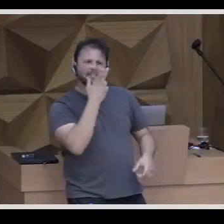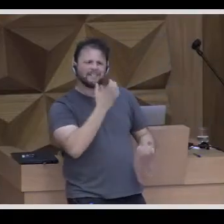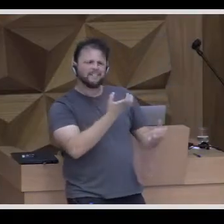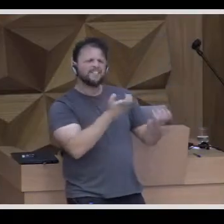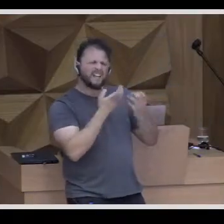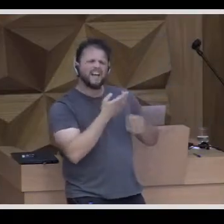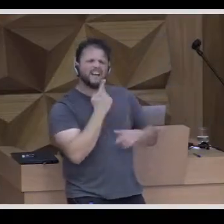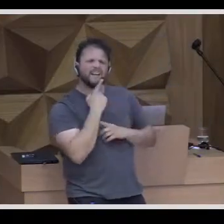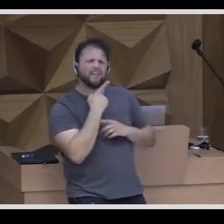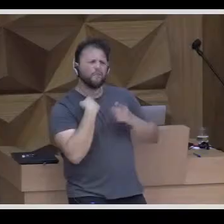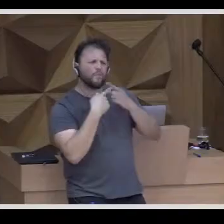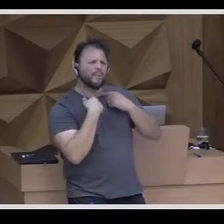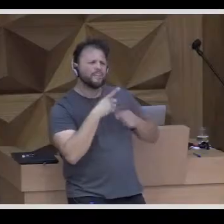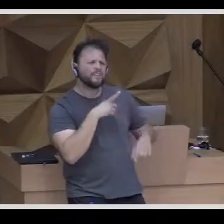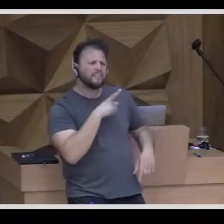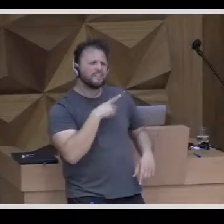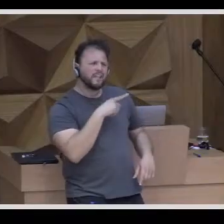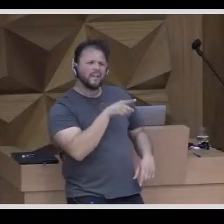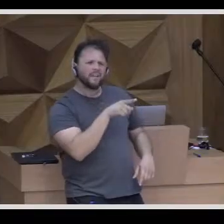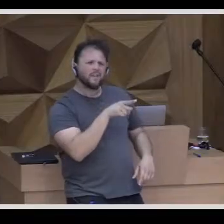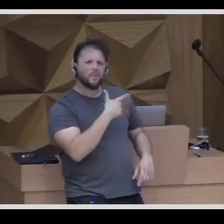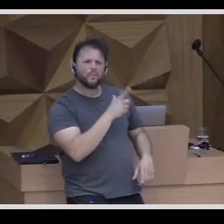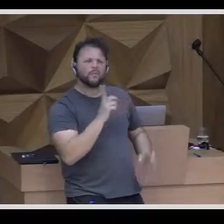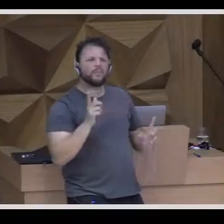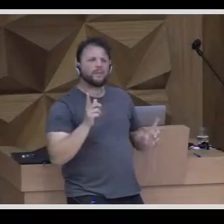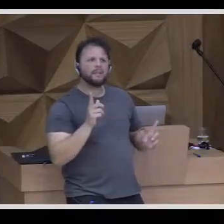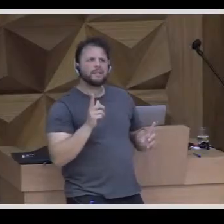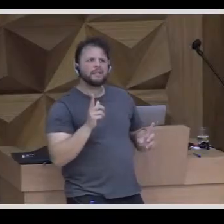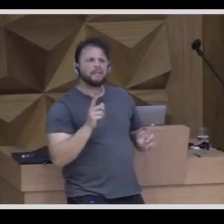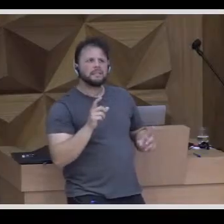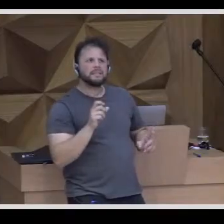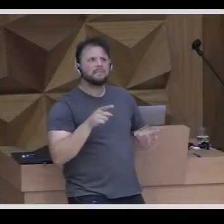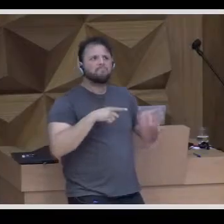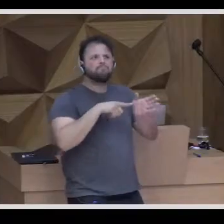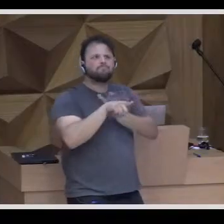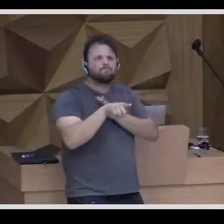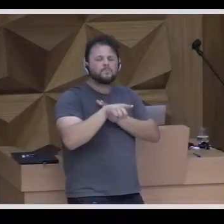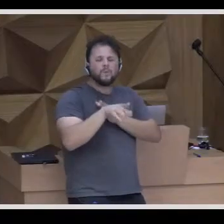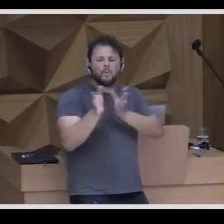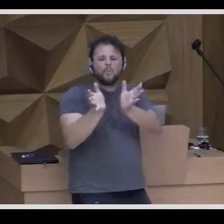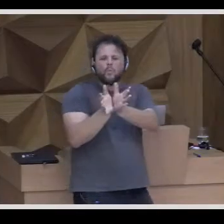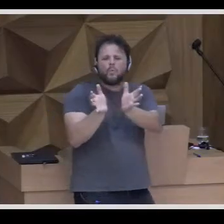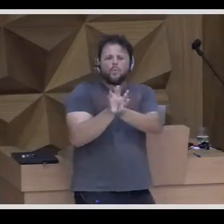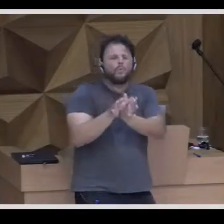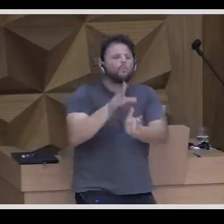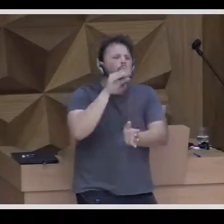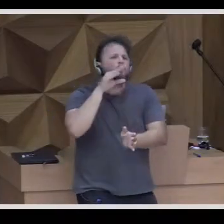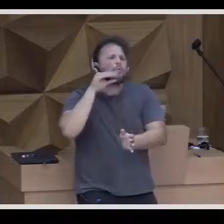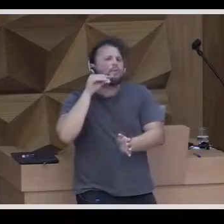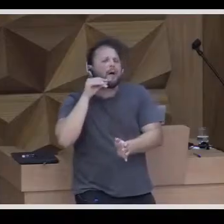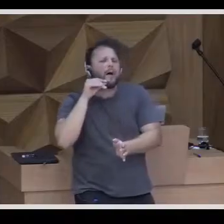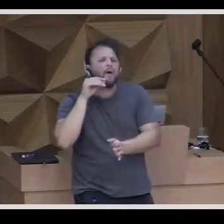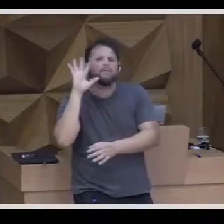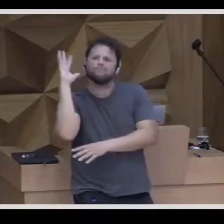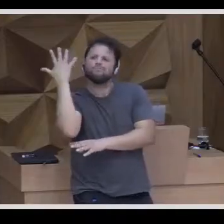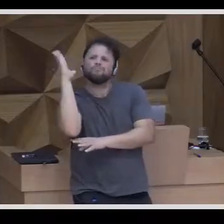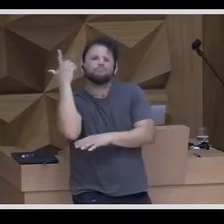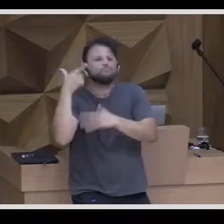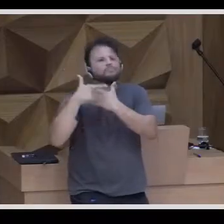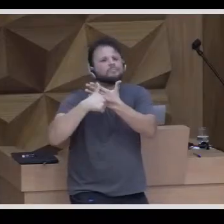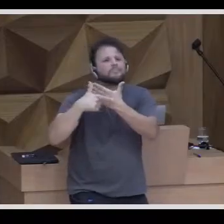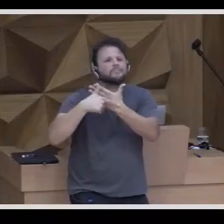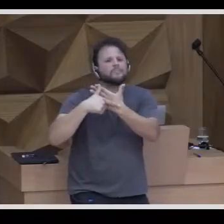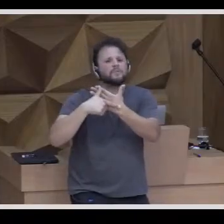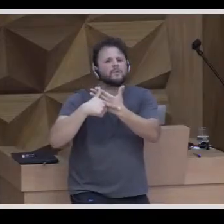Is it the case that if you ask the forestry workers what they think the solution to their problem is technology, or is it the case that what they think is